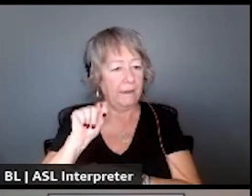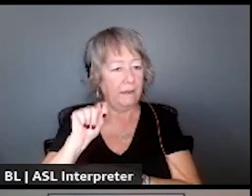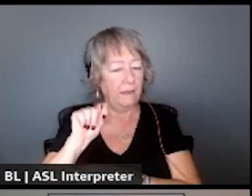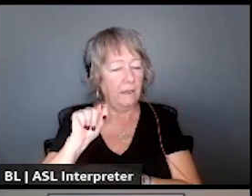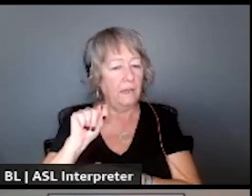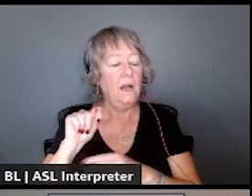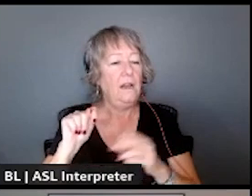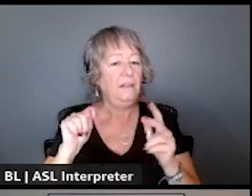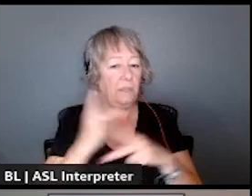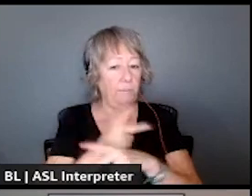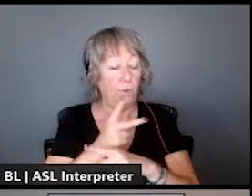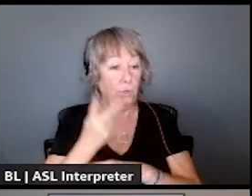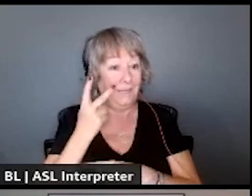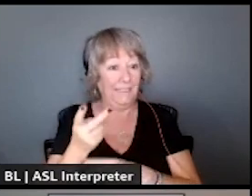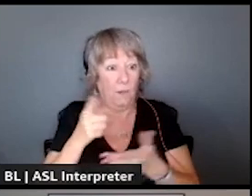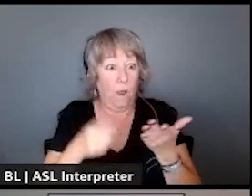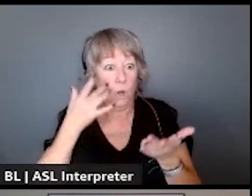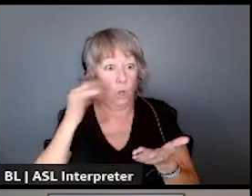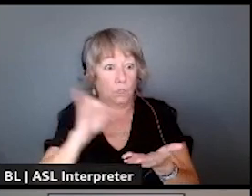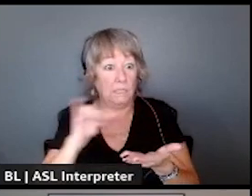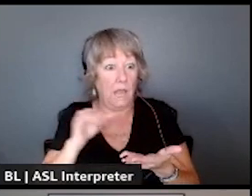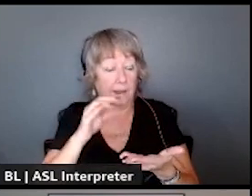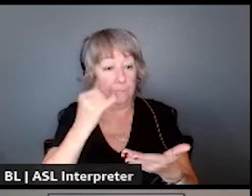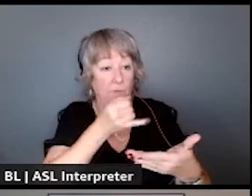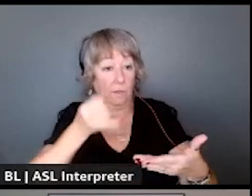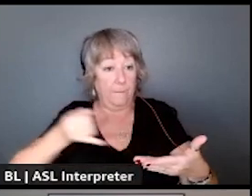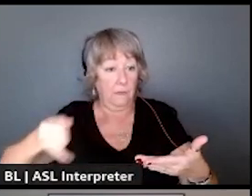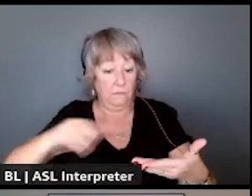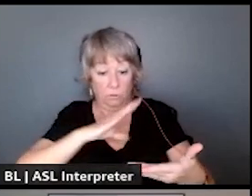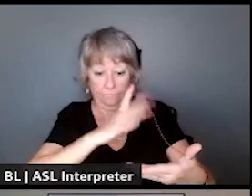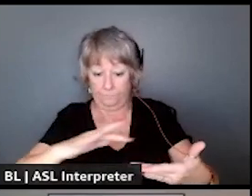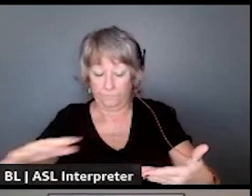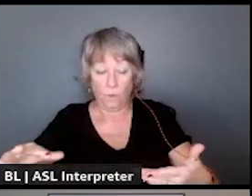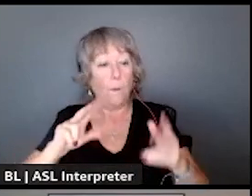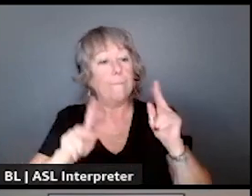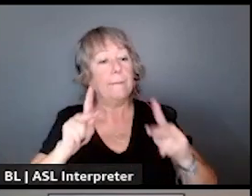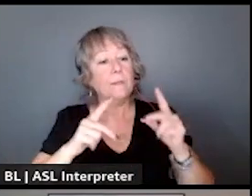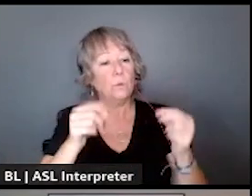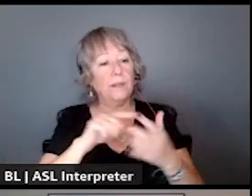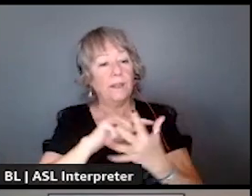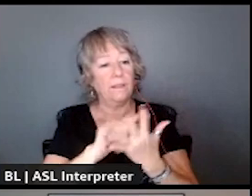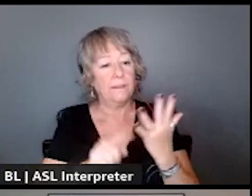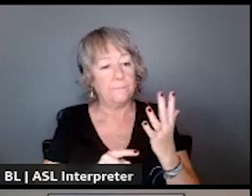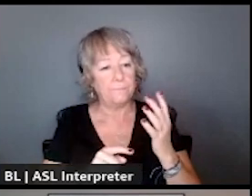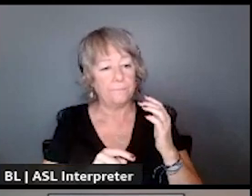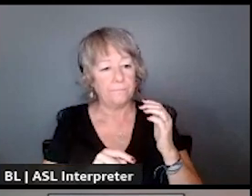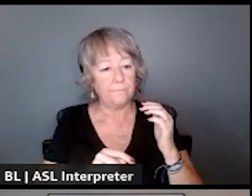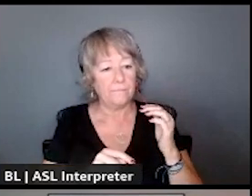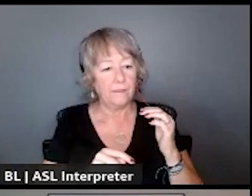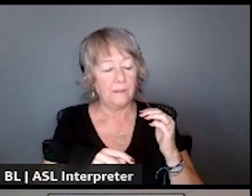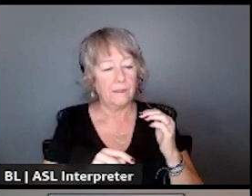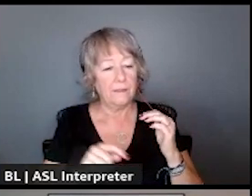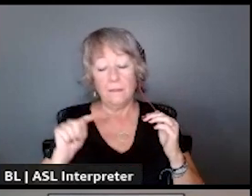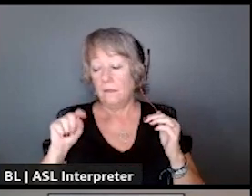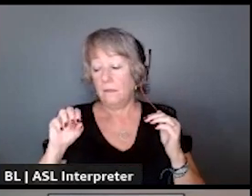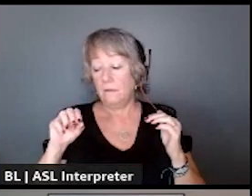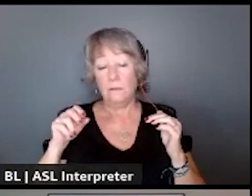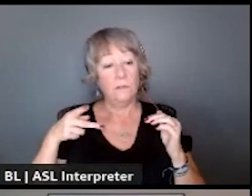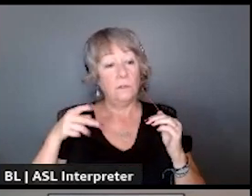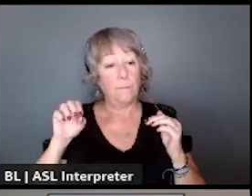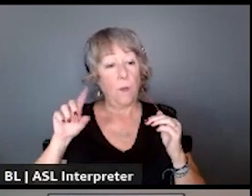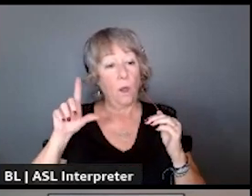so just different approaches to establishing a qubit. But is a qubit a standard unit of measure? Yeah, no, honestly, a qubit is